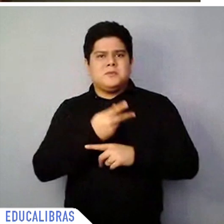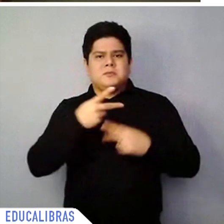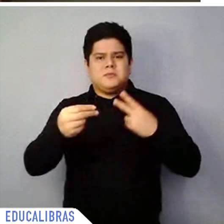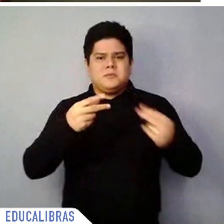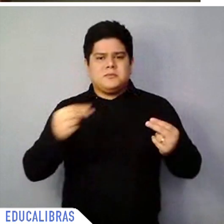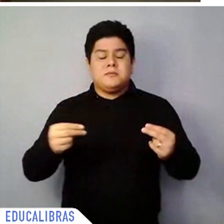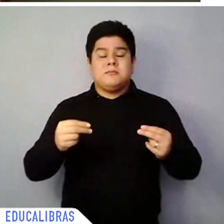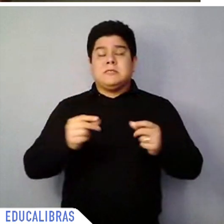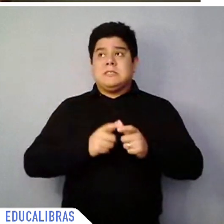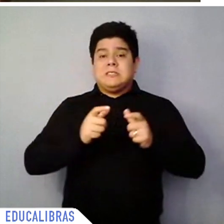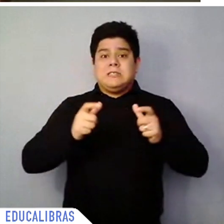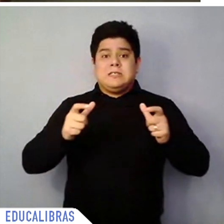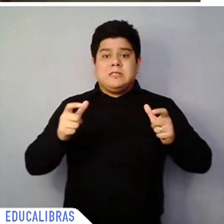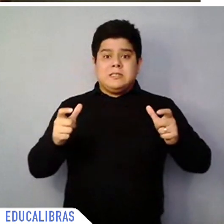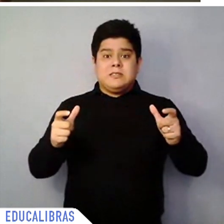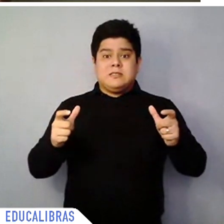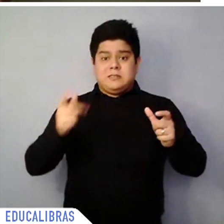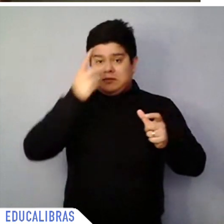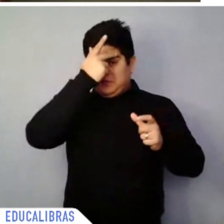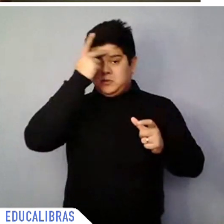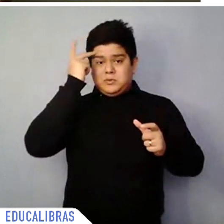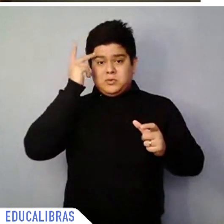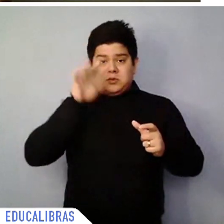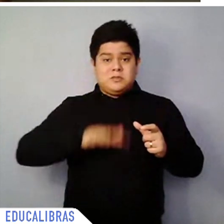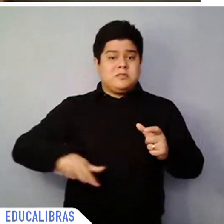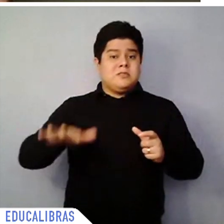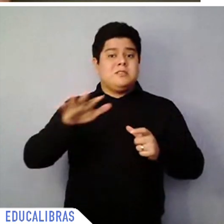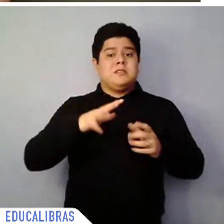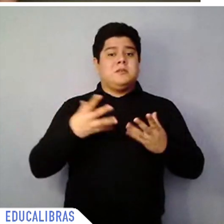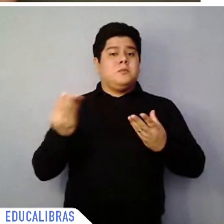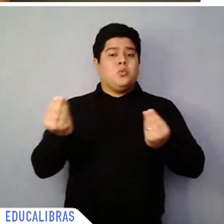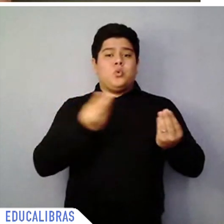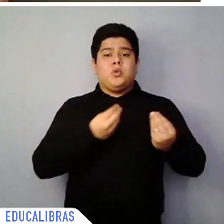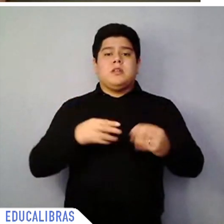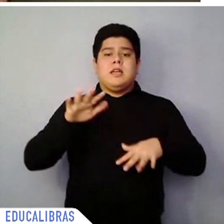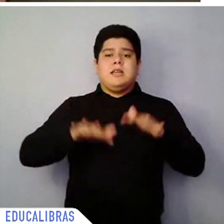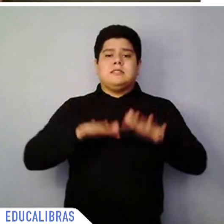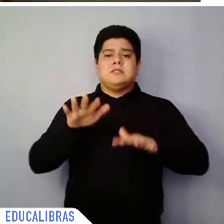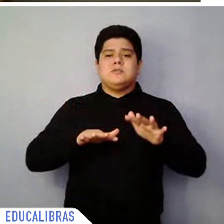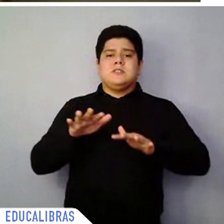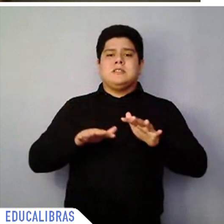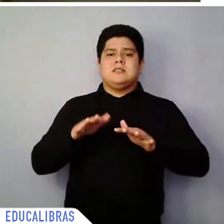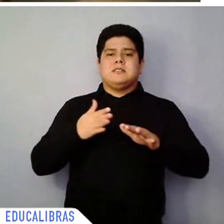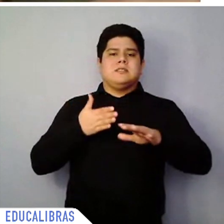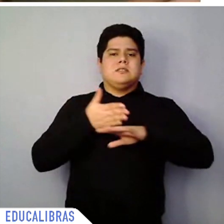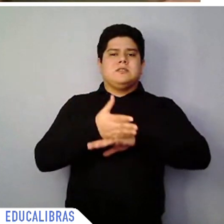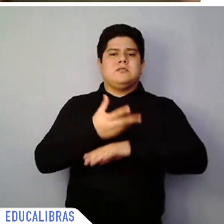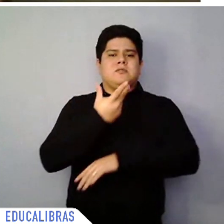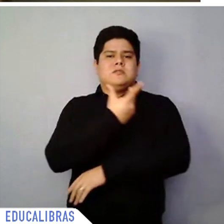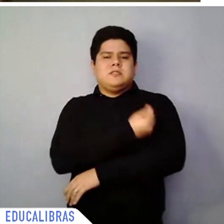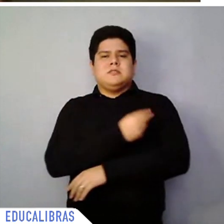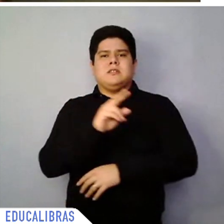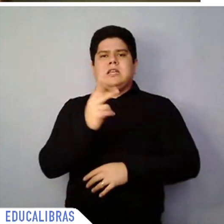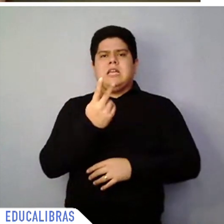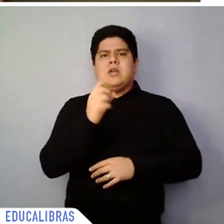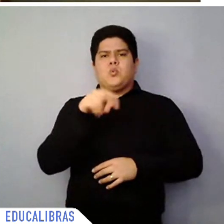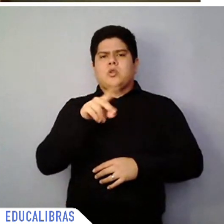Luiza mentioned, the passion for people or the search of people for